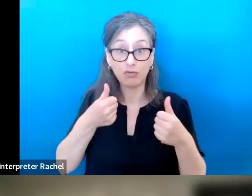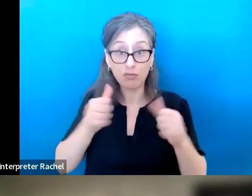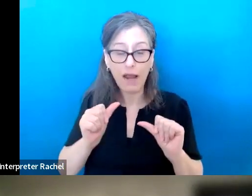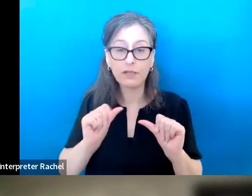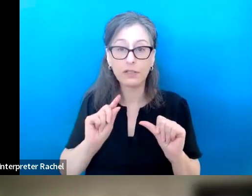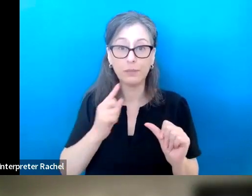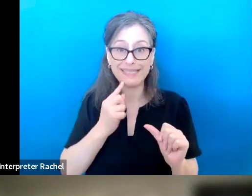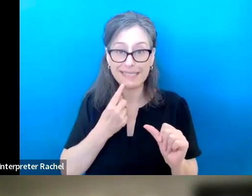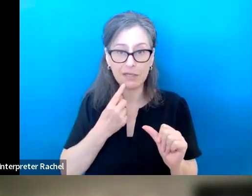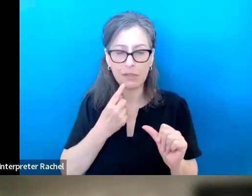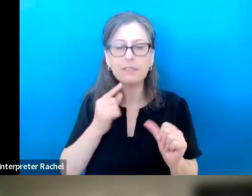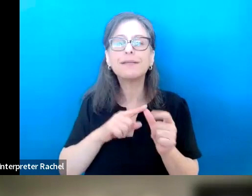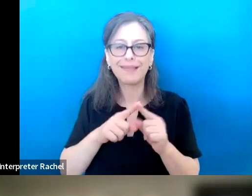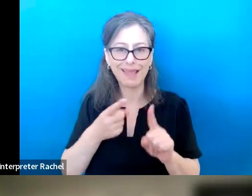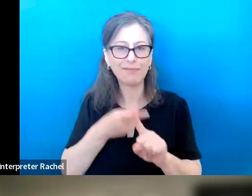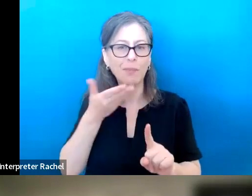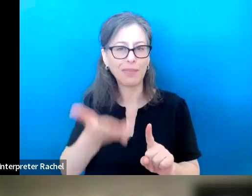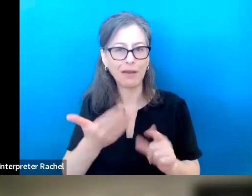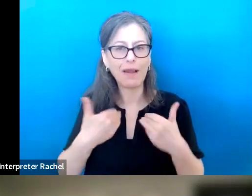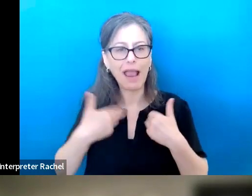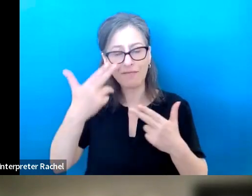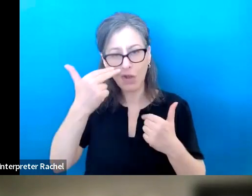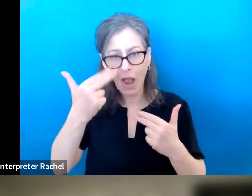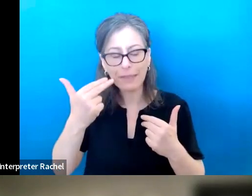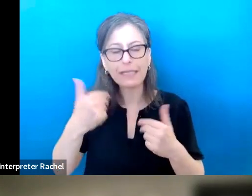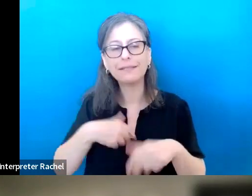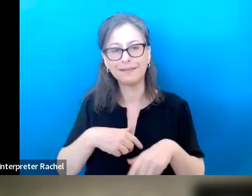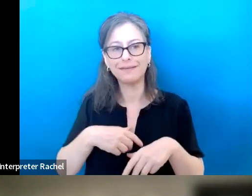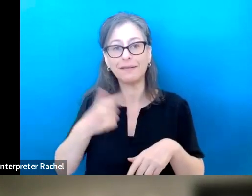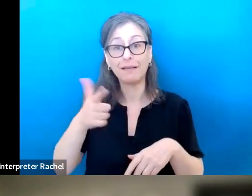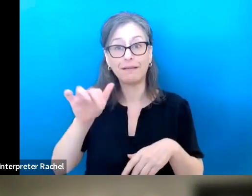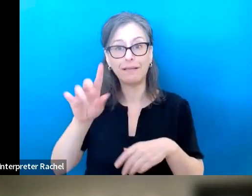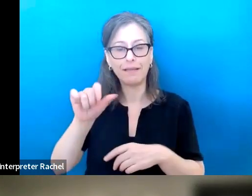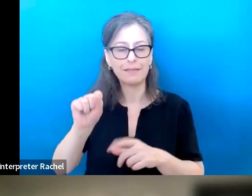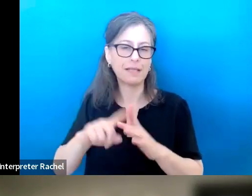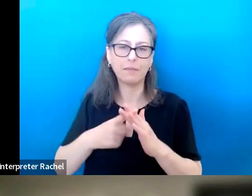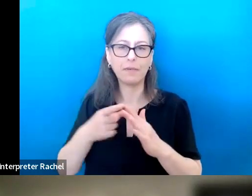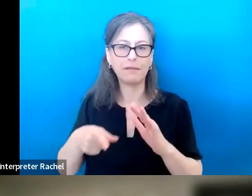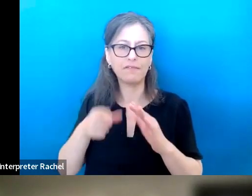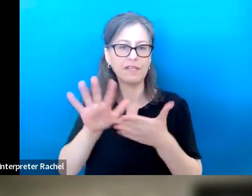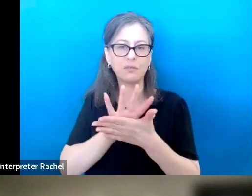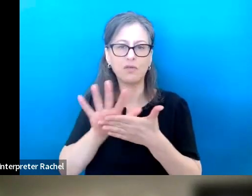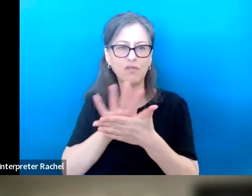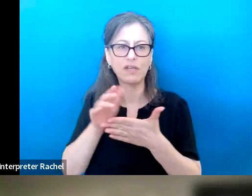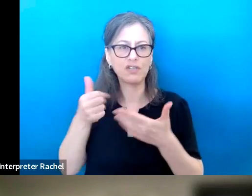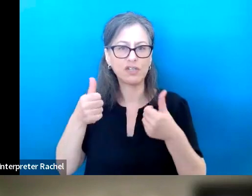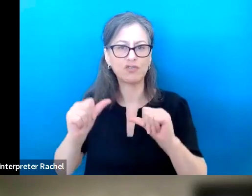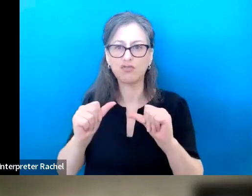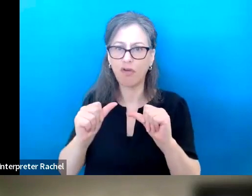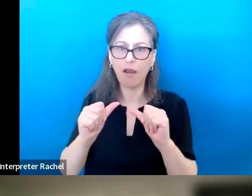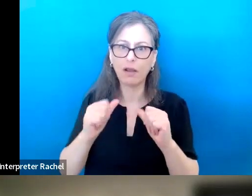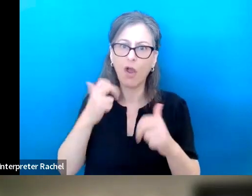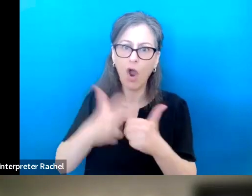that's where the comedy comes from. And particularly with Gladys in the beginning of the movie, because she is someone who's almost trying too hard to be taken